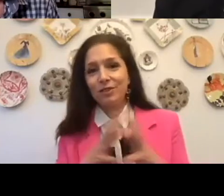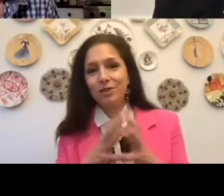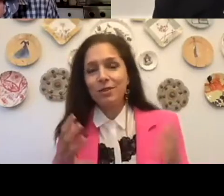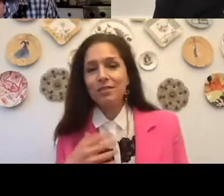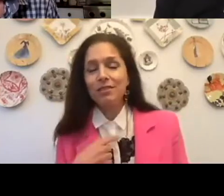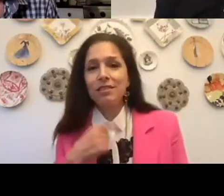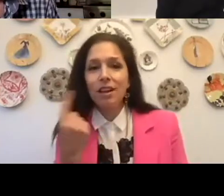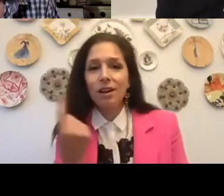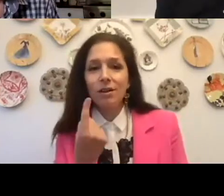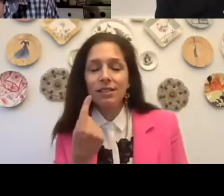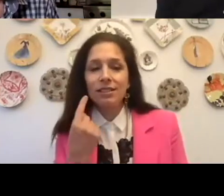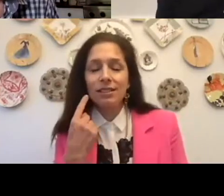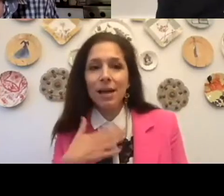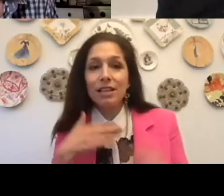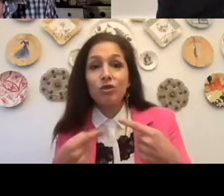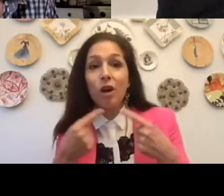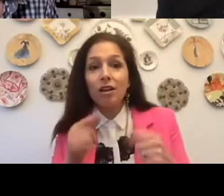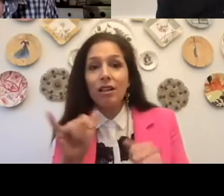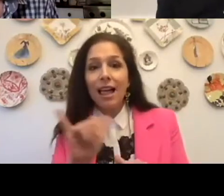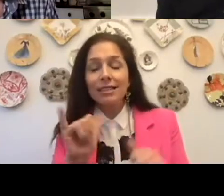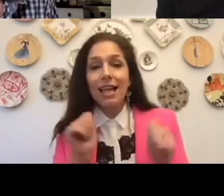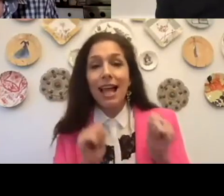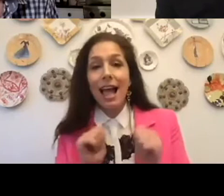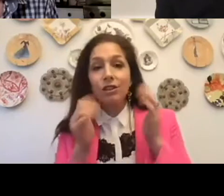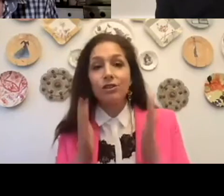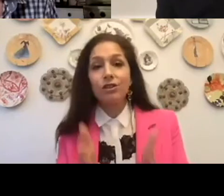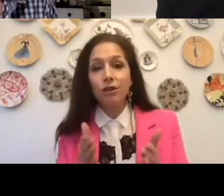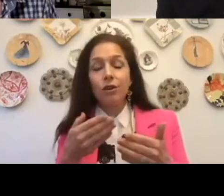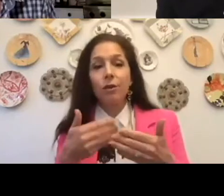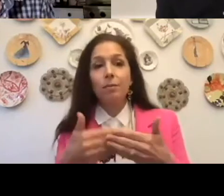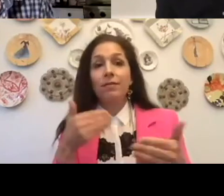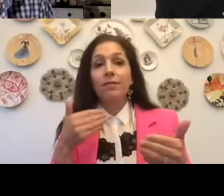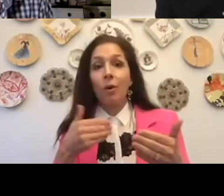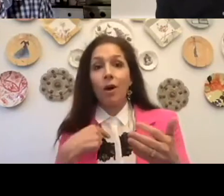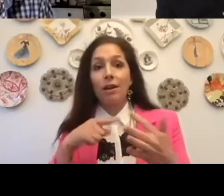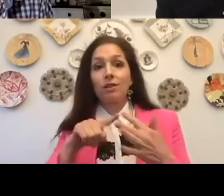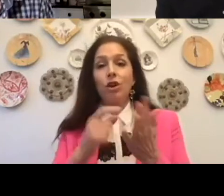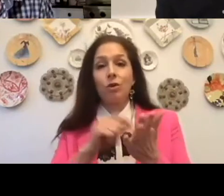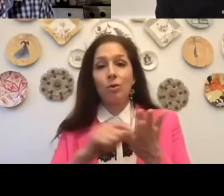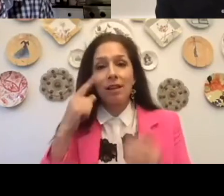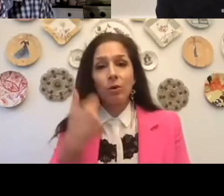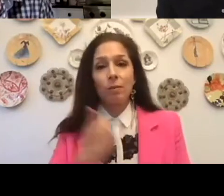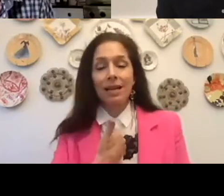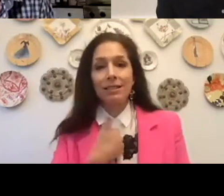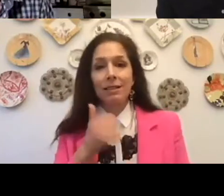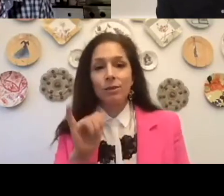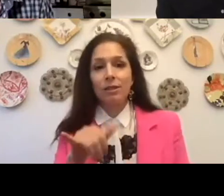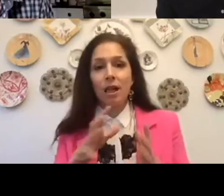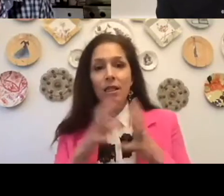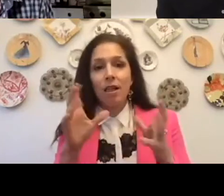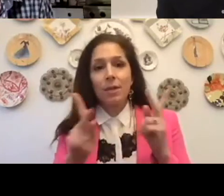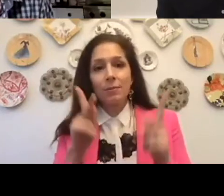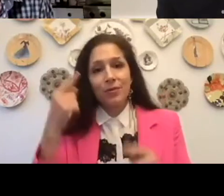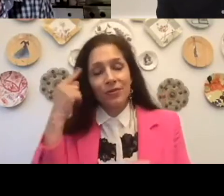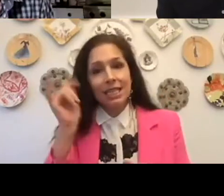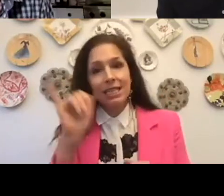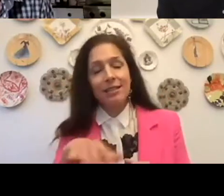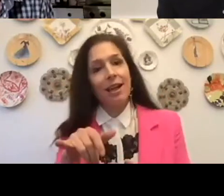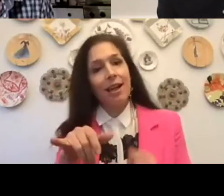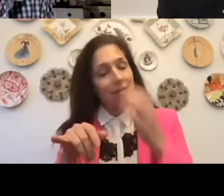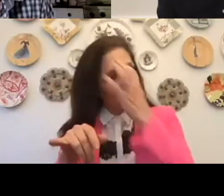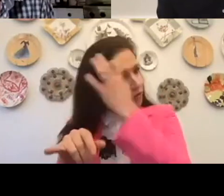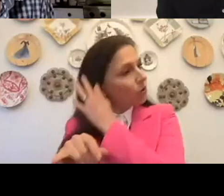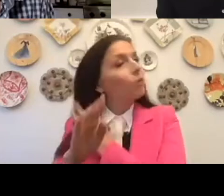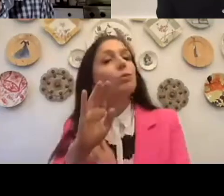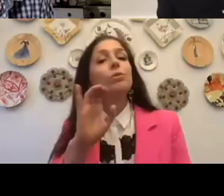Thank you. Thank you so much for saying so. I've always, my struggle as an actor before I started writing for myself was a lot of